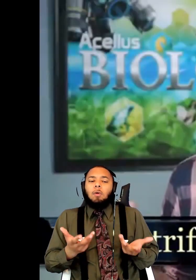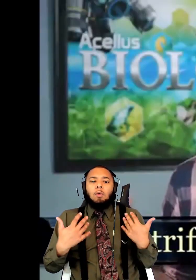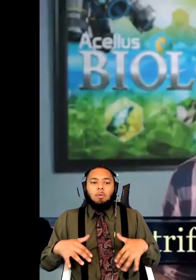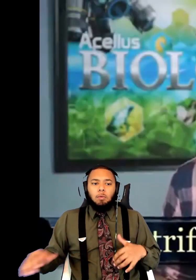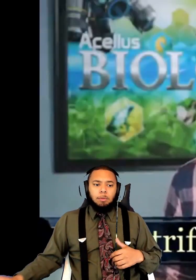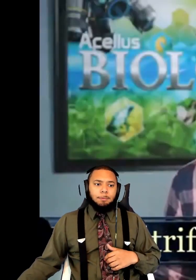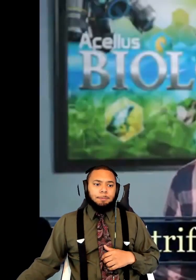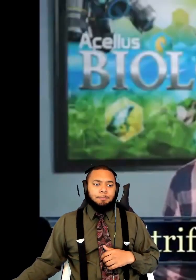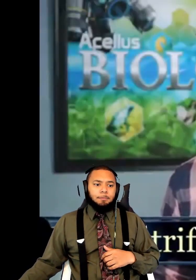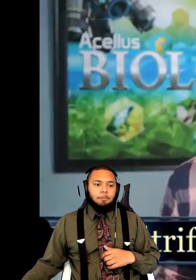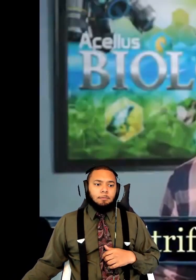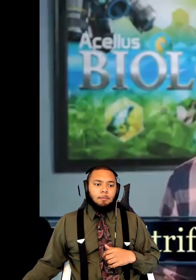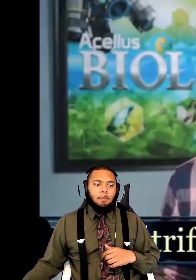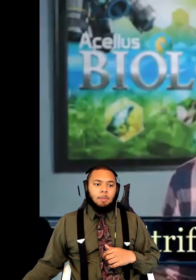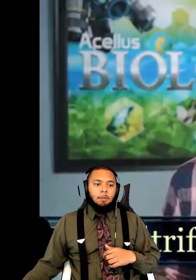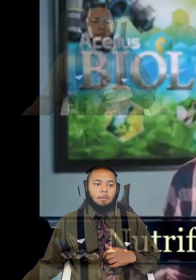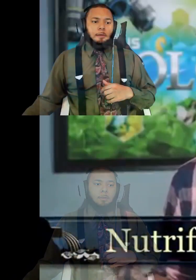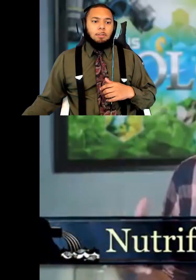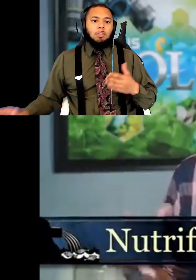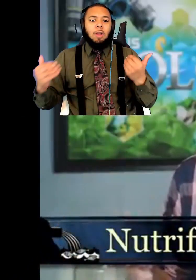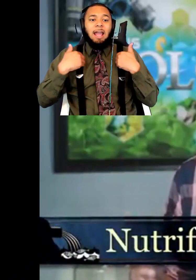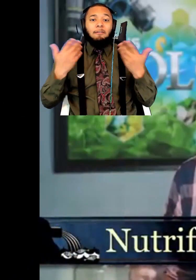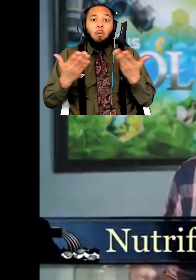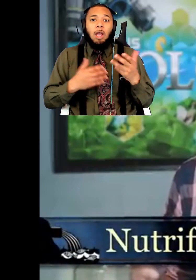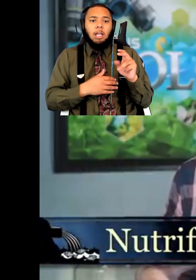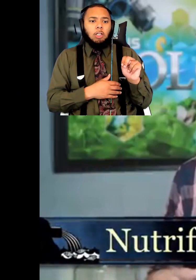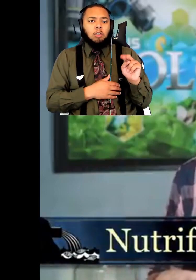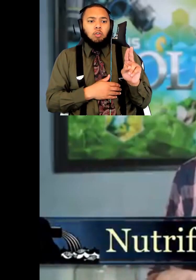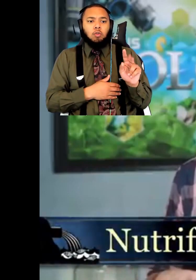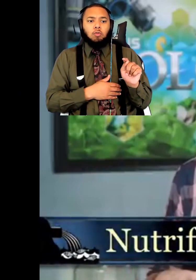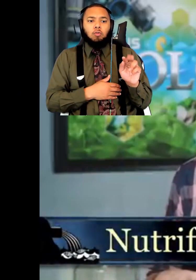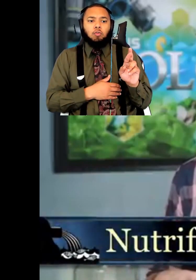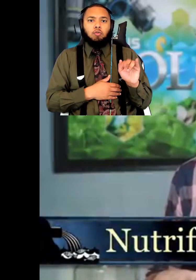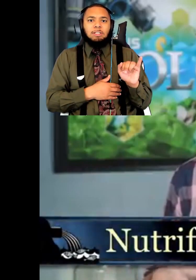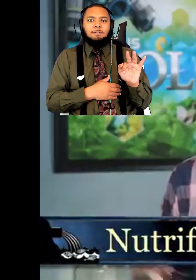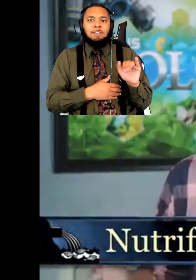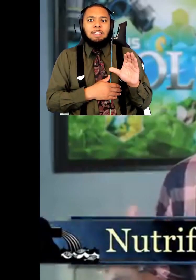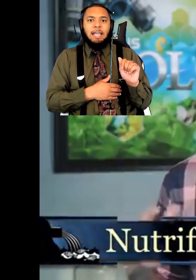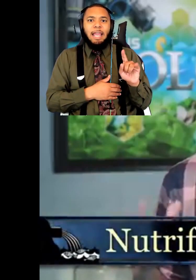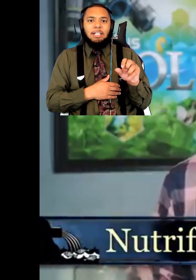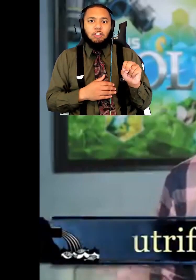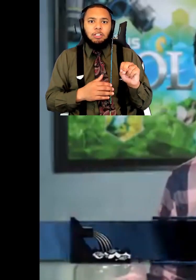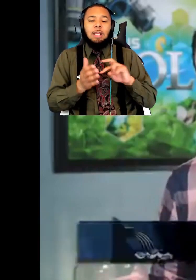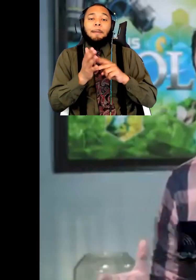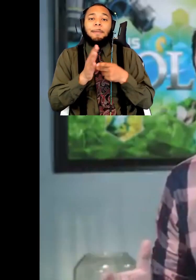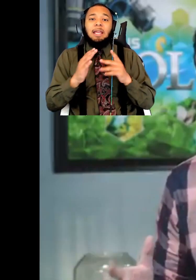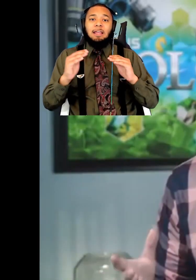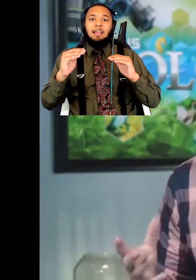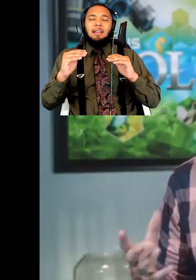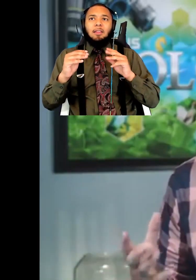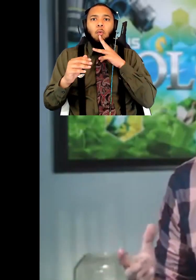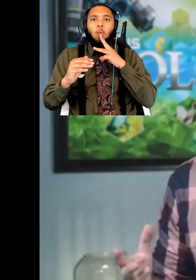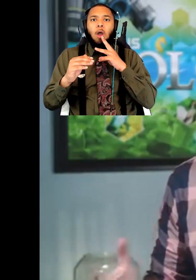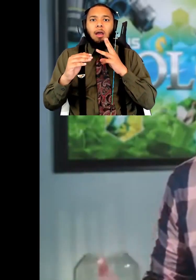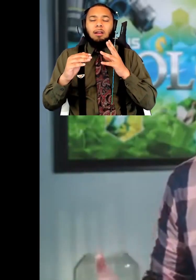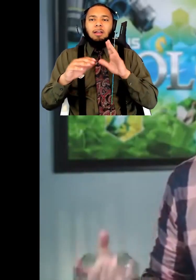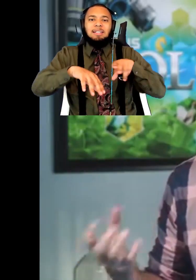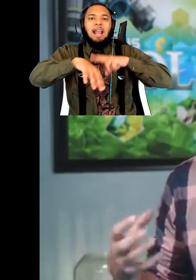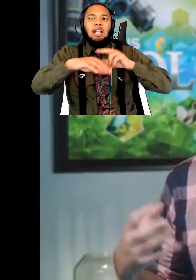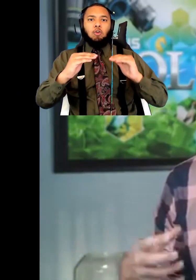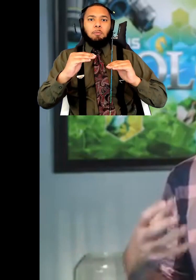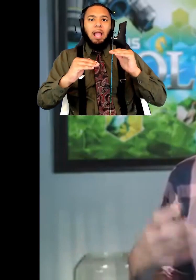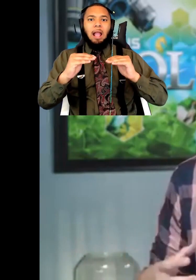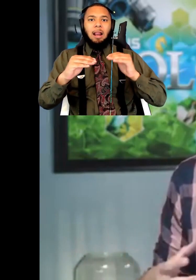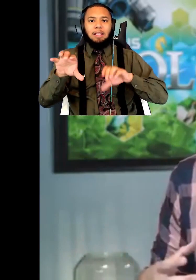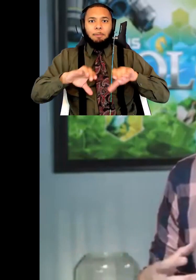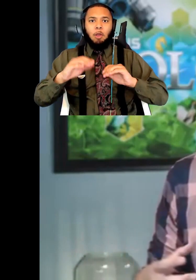process called eutrophication, which is basically where you have an imbalance in the water and it results in